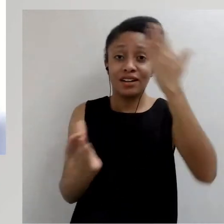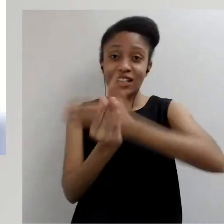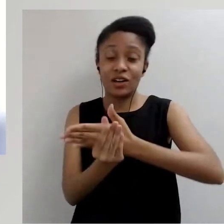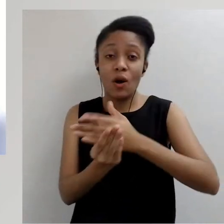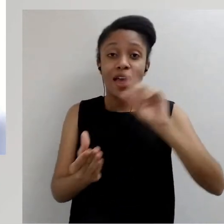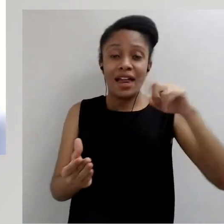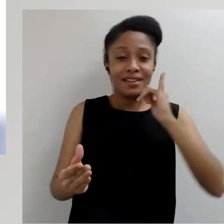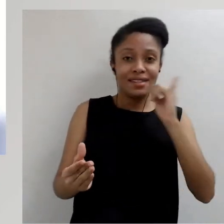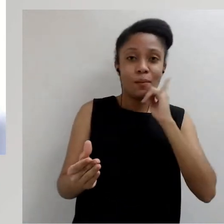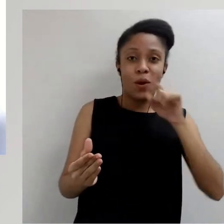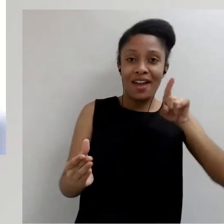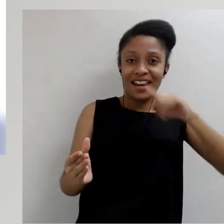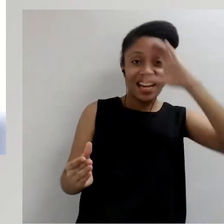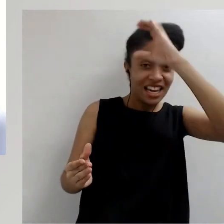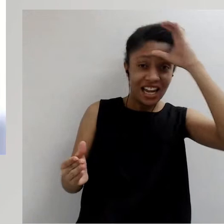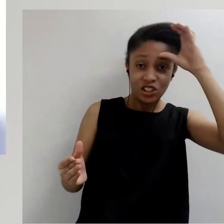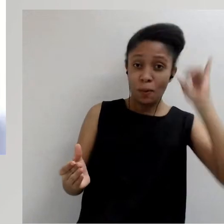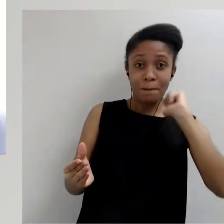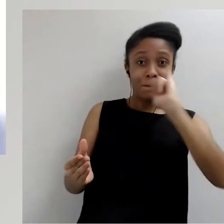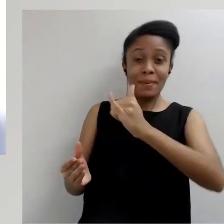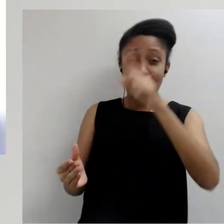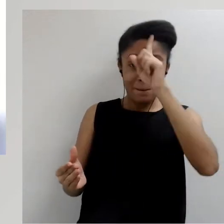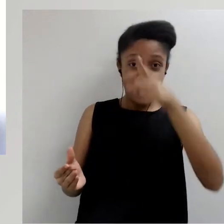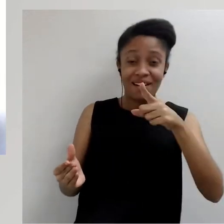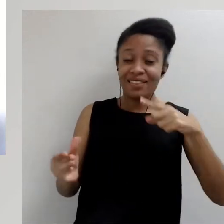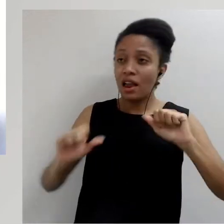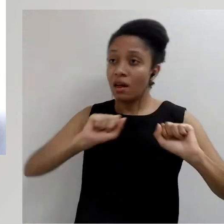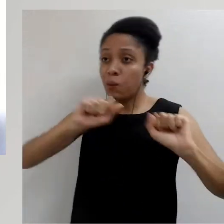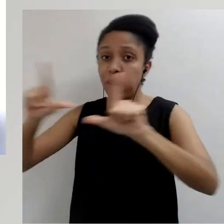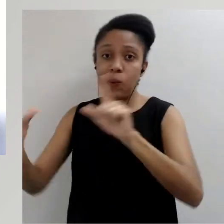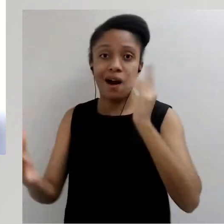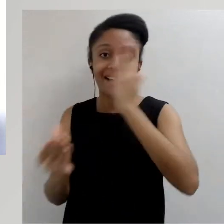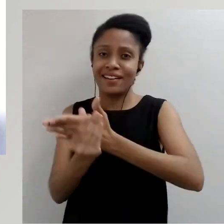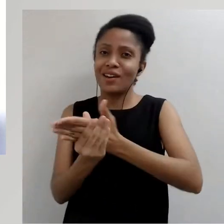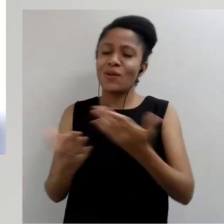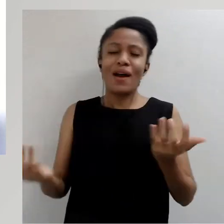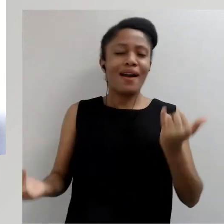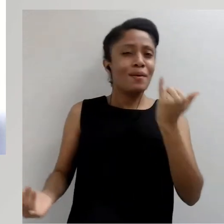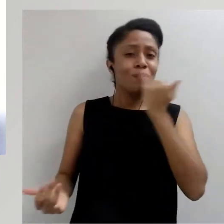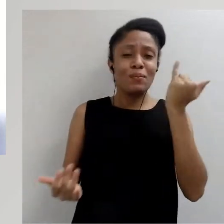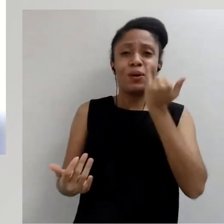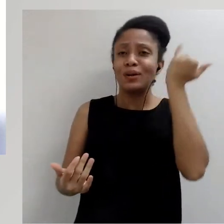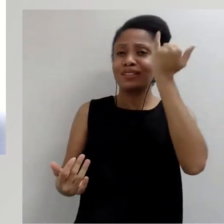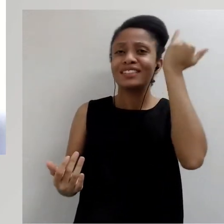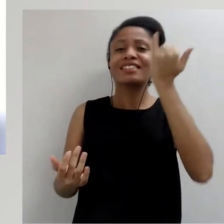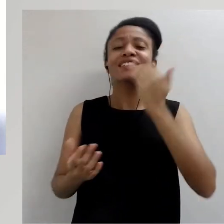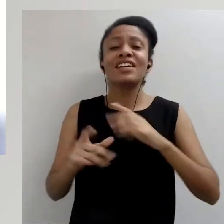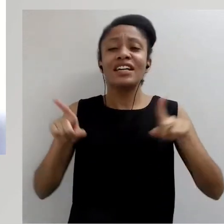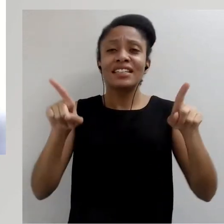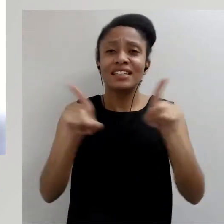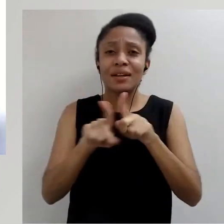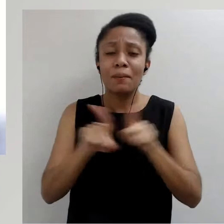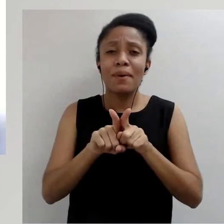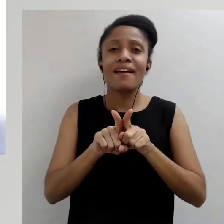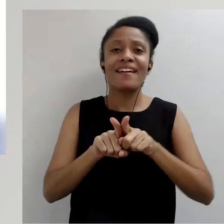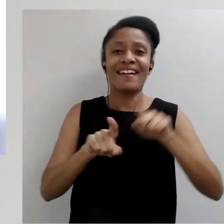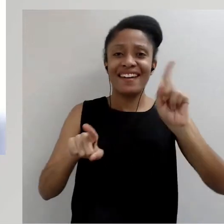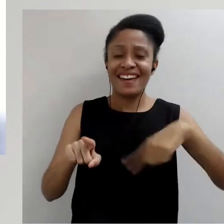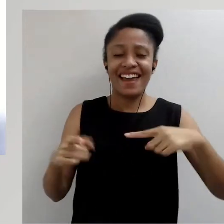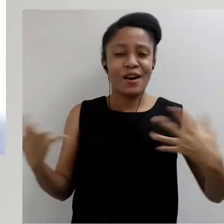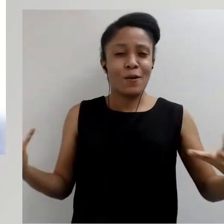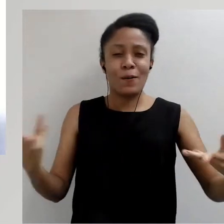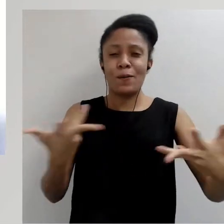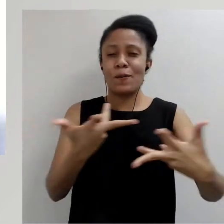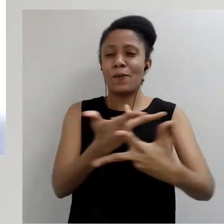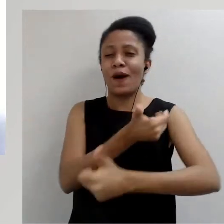point that we had in the file the client sent. This is something wonderful. This is something for us to do